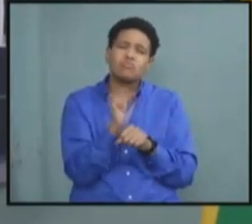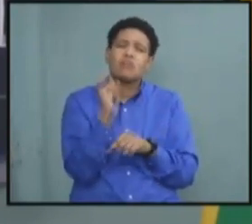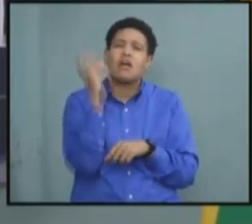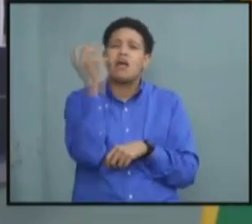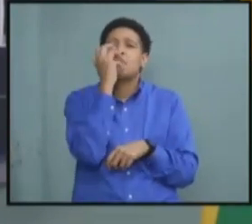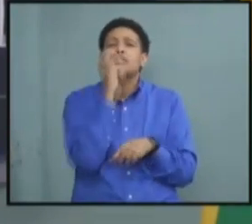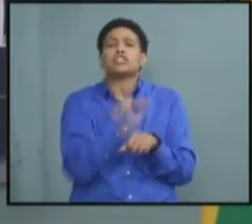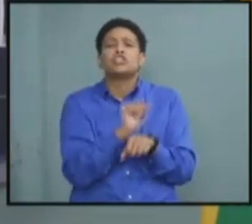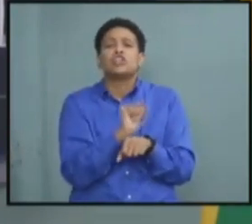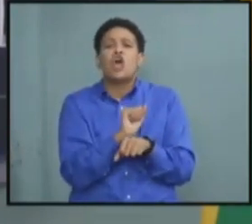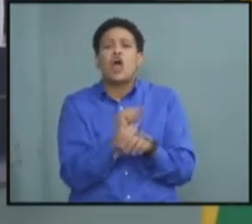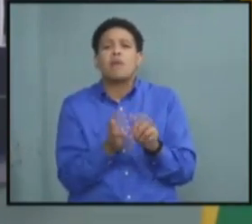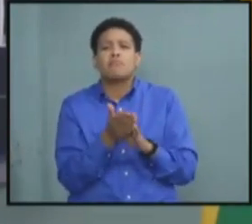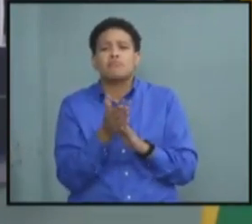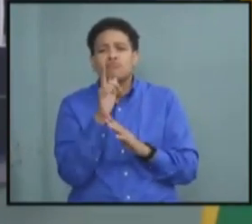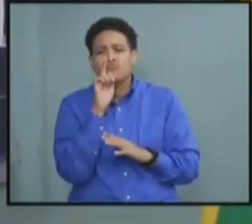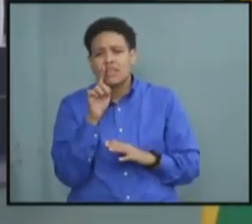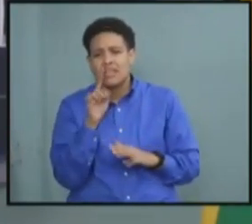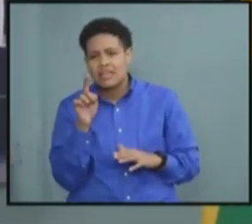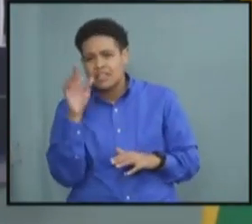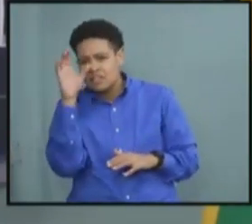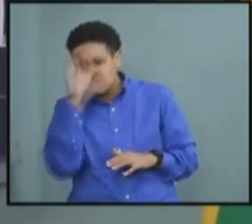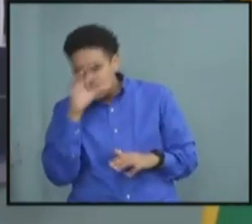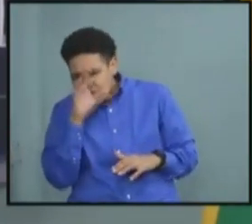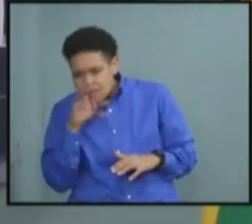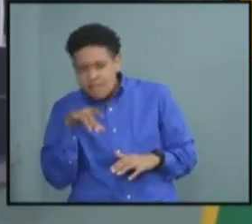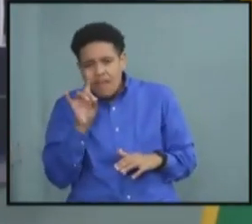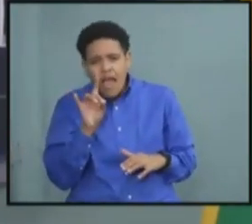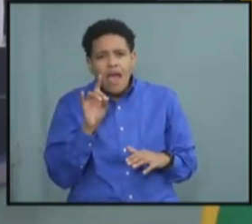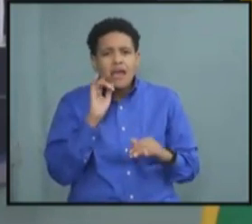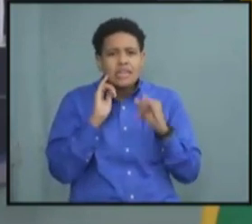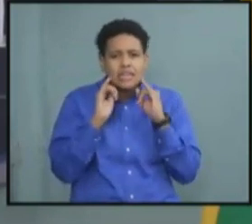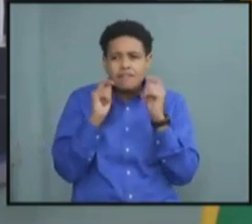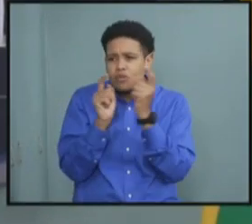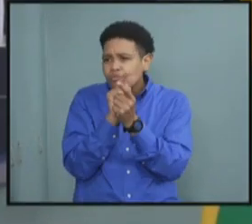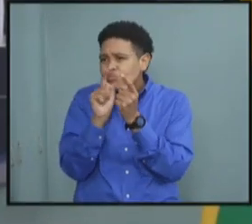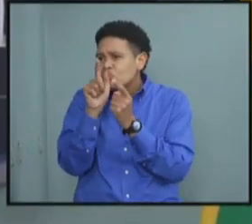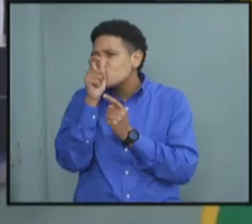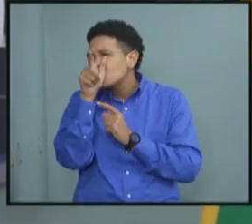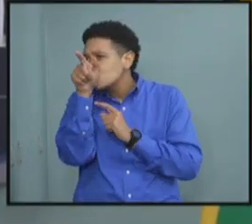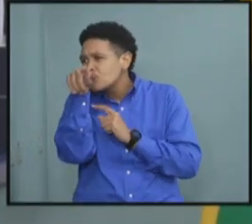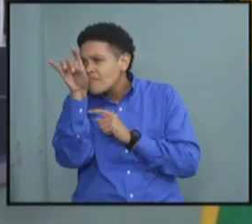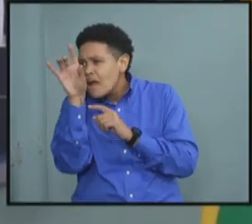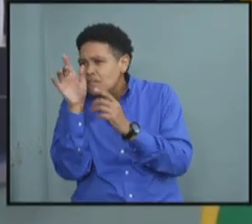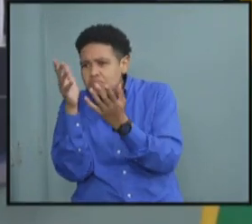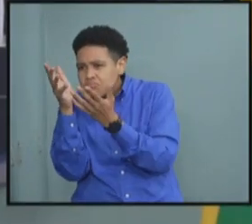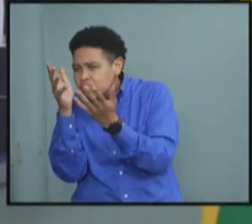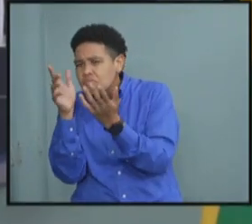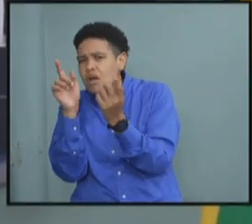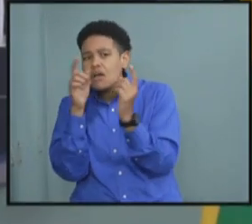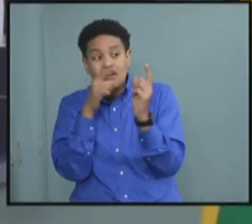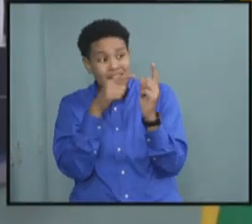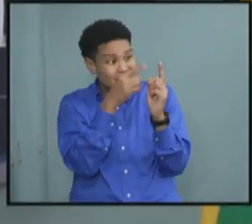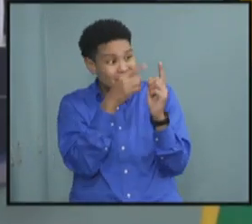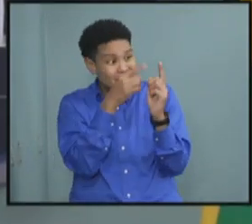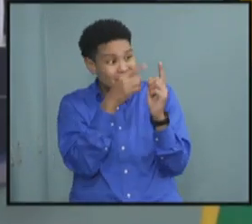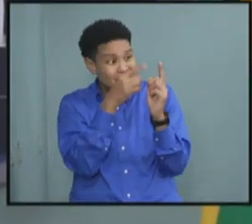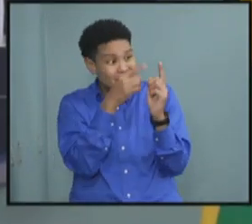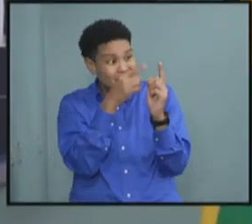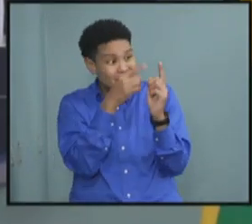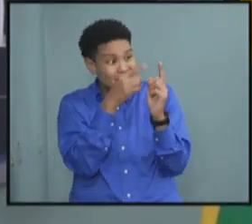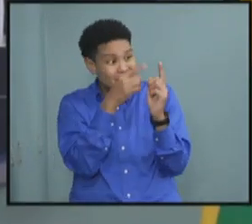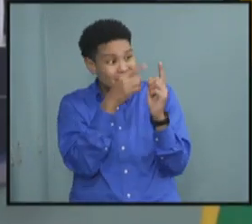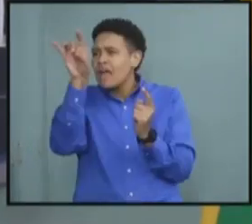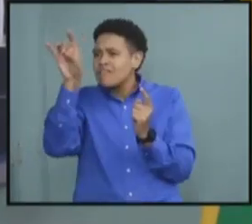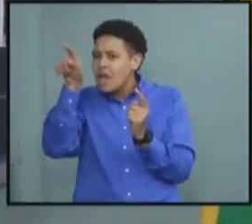job in tracking down, doing the interviews, doing the inspections, doing the contact tracing,